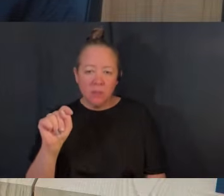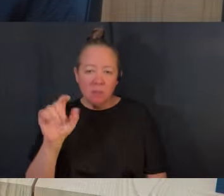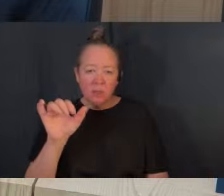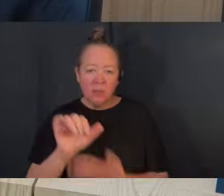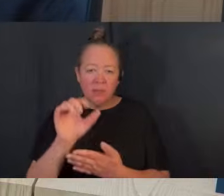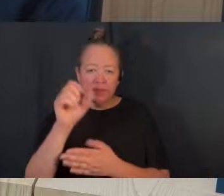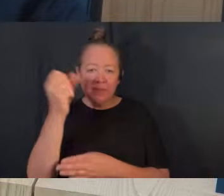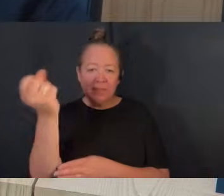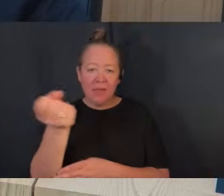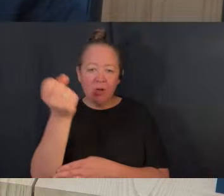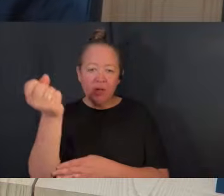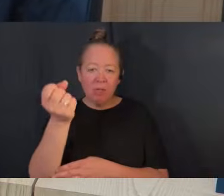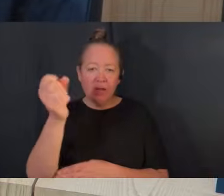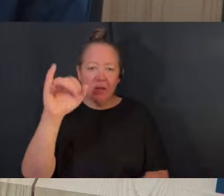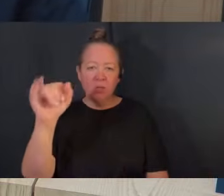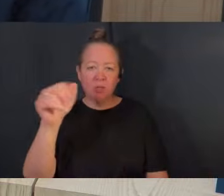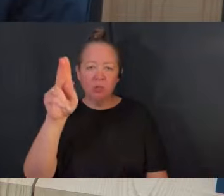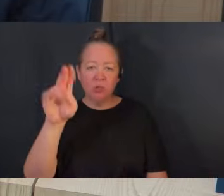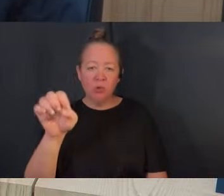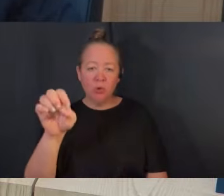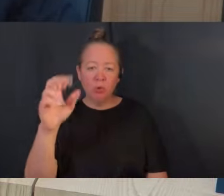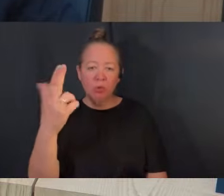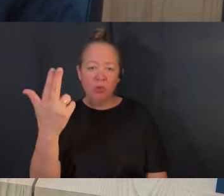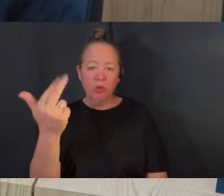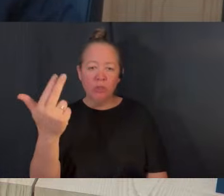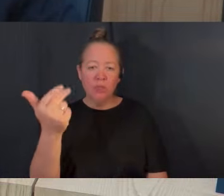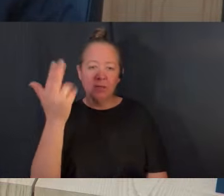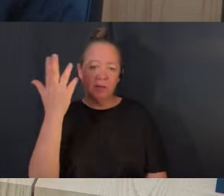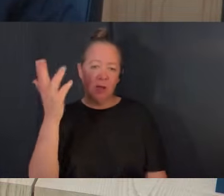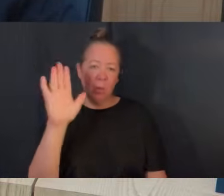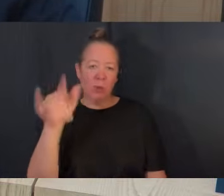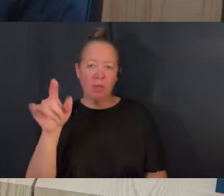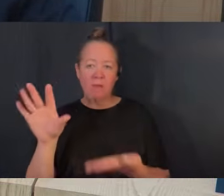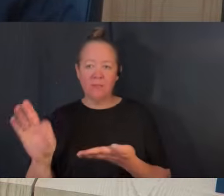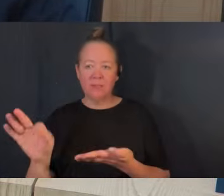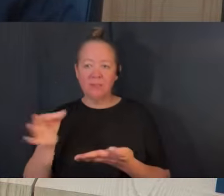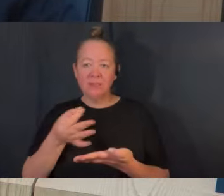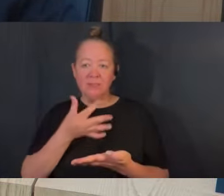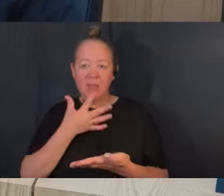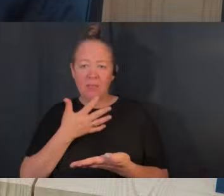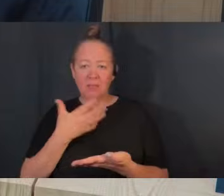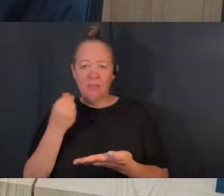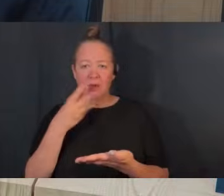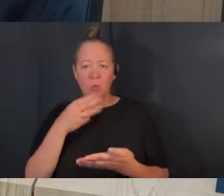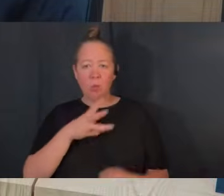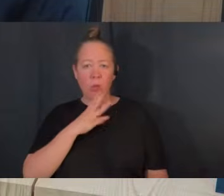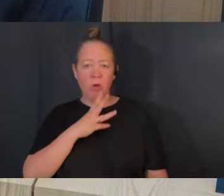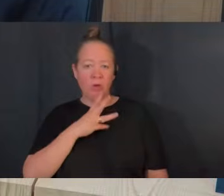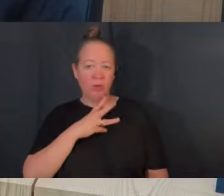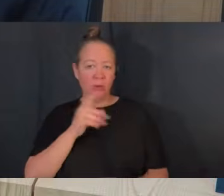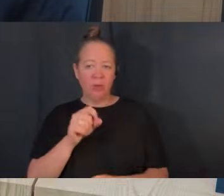I will have snacks and water. Come and talk to me about whatever's on your mind.